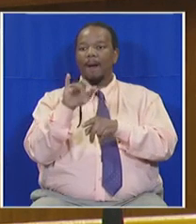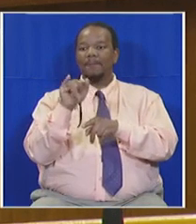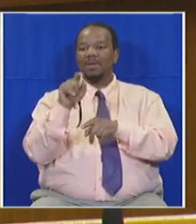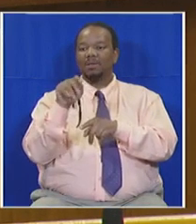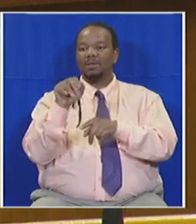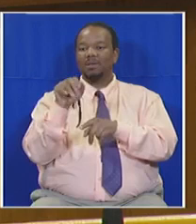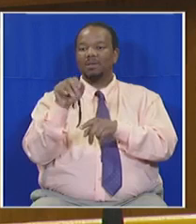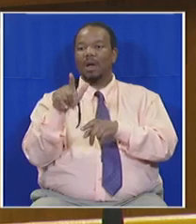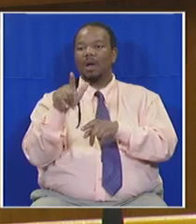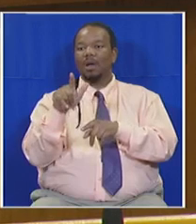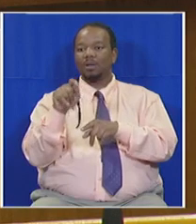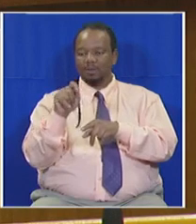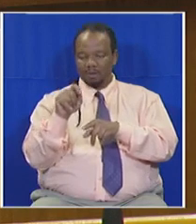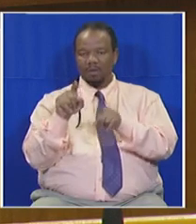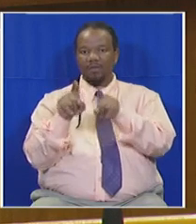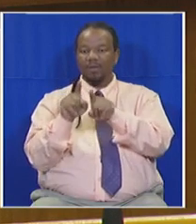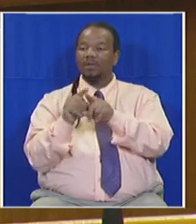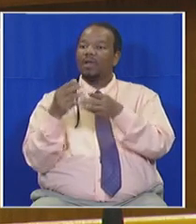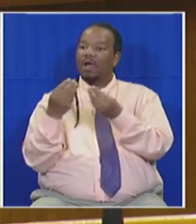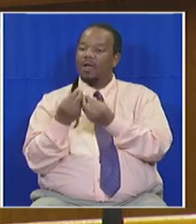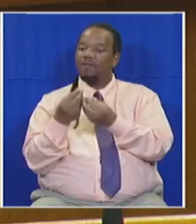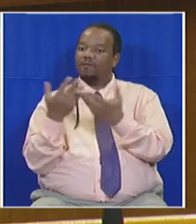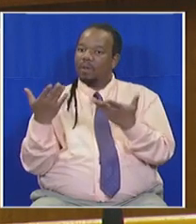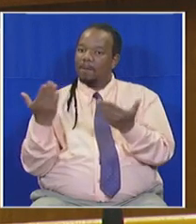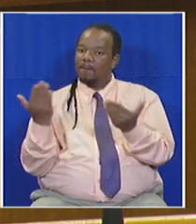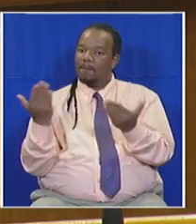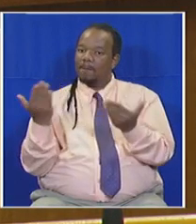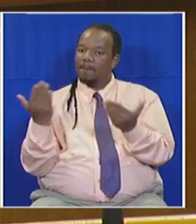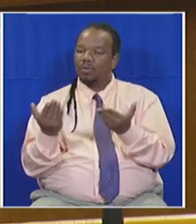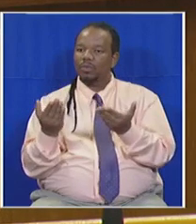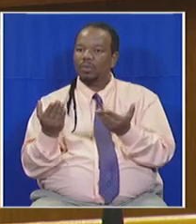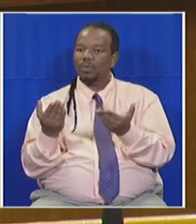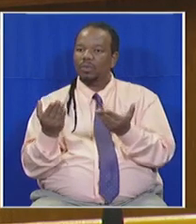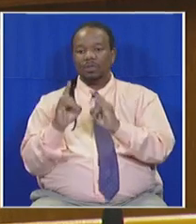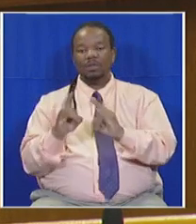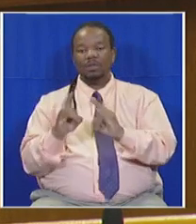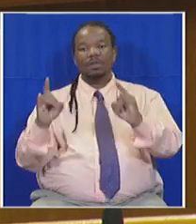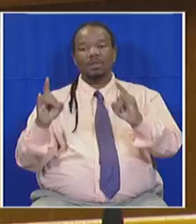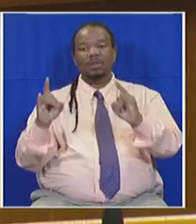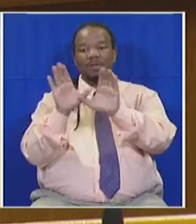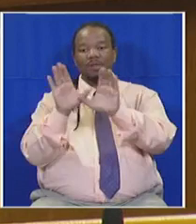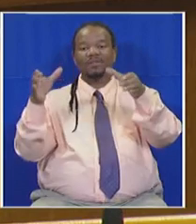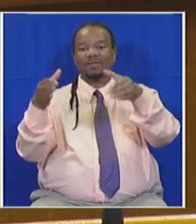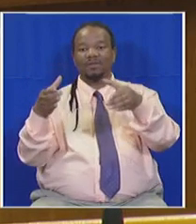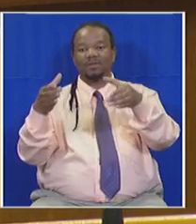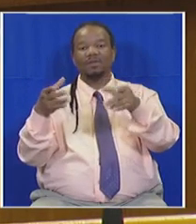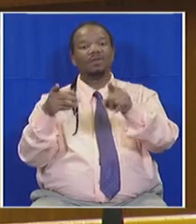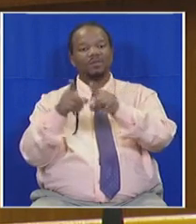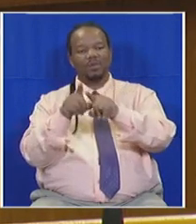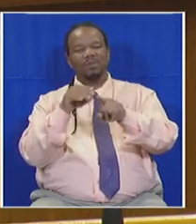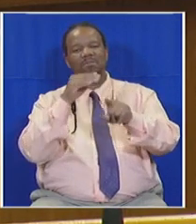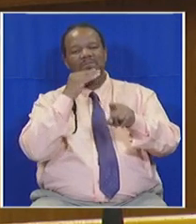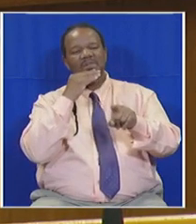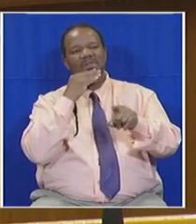and environmentally sustainable towns and cities. This is what we mean when we say ANC lives,